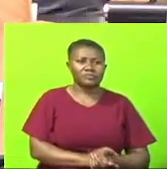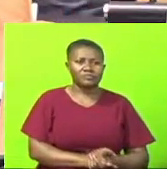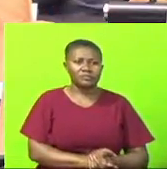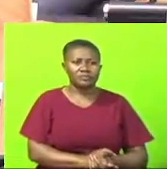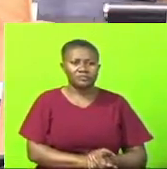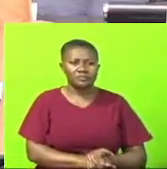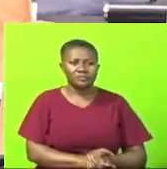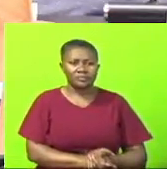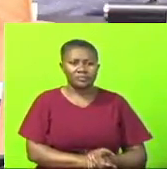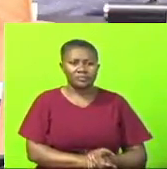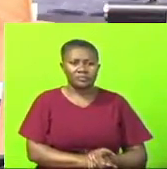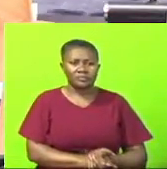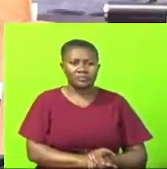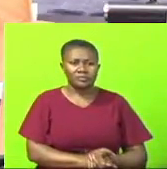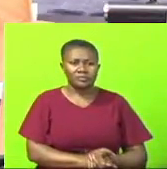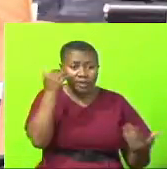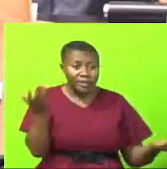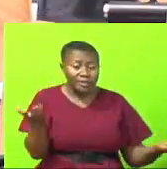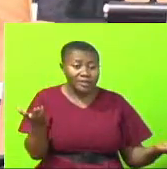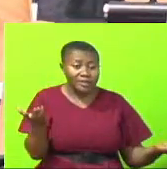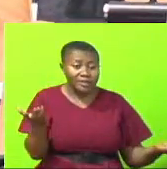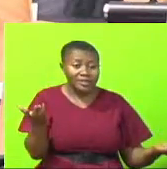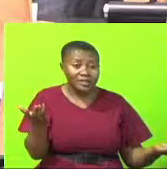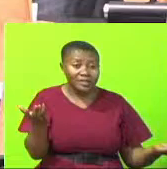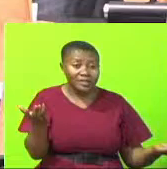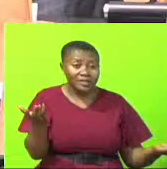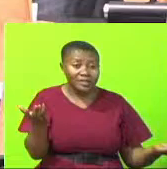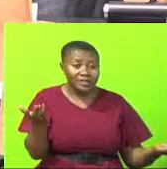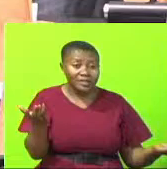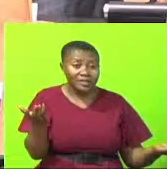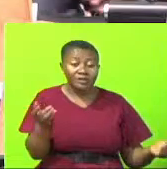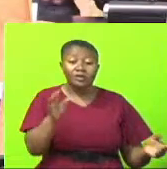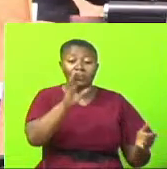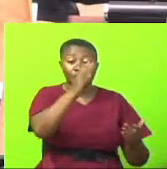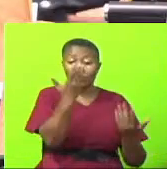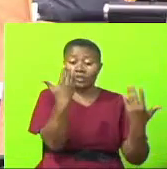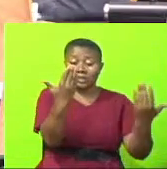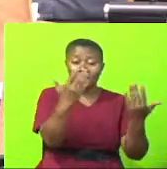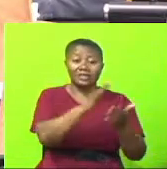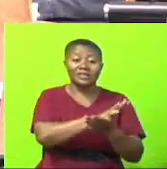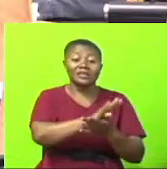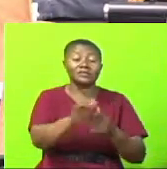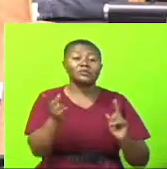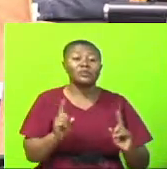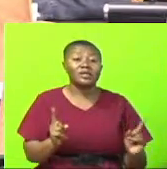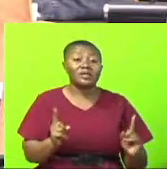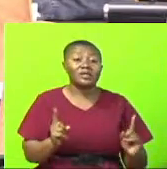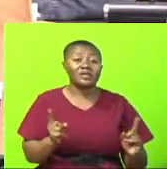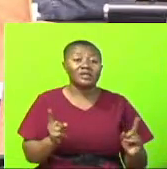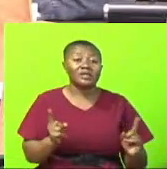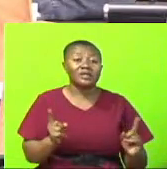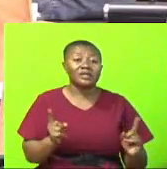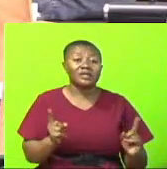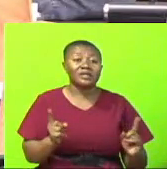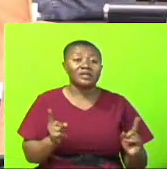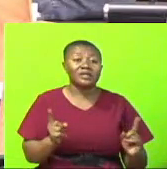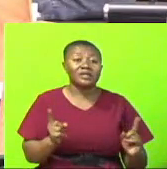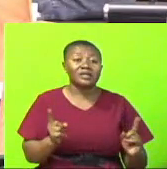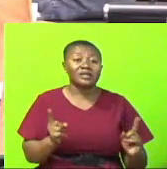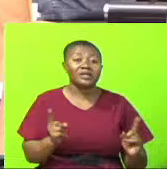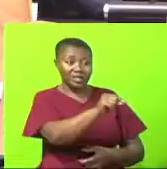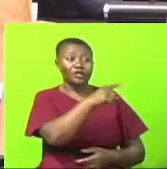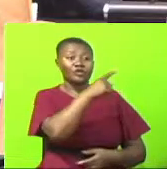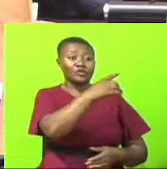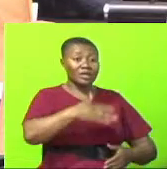are your clean hands? Where are your clean hands? When you were hailing the decision in 2020 and 2024, you